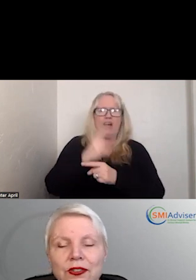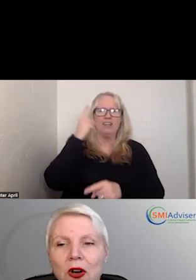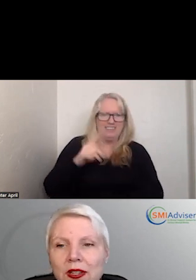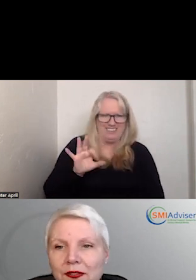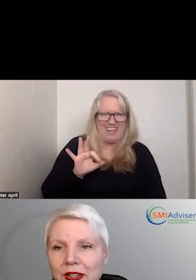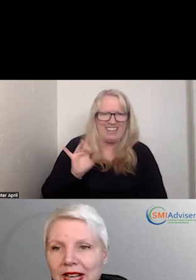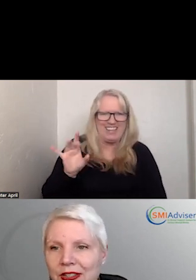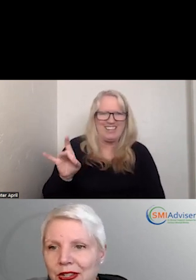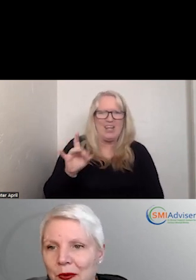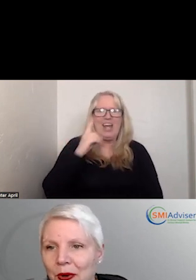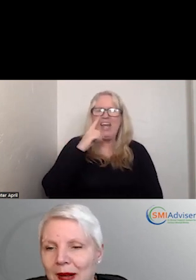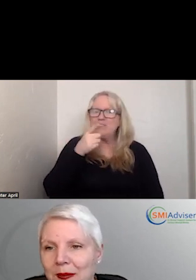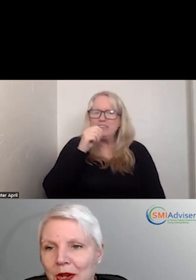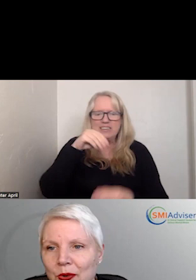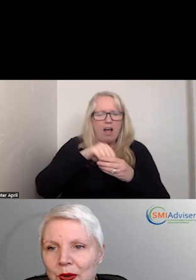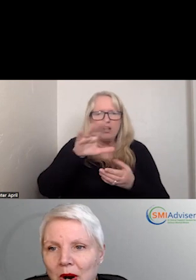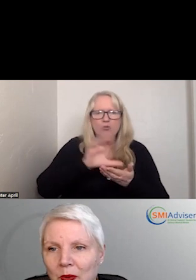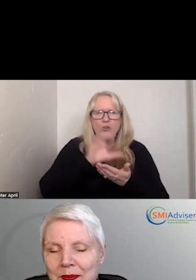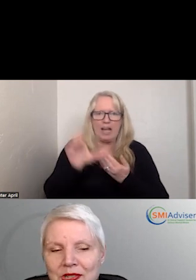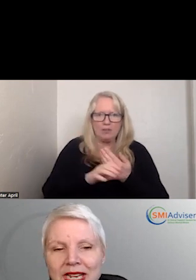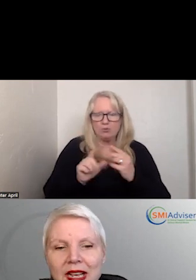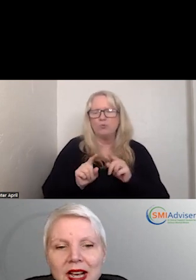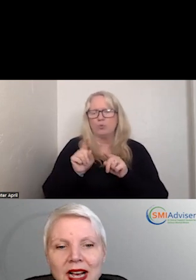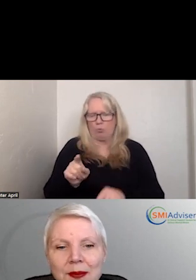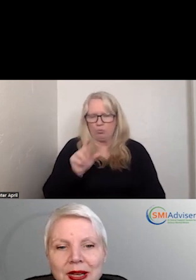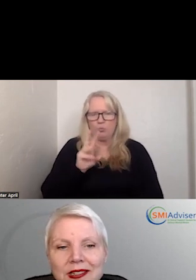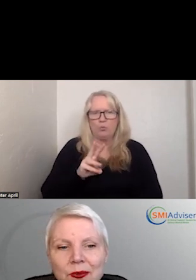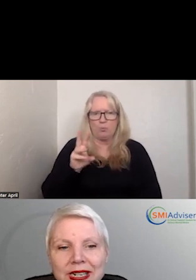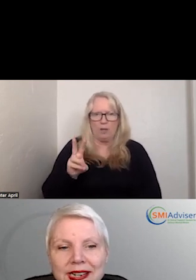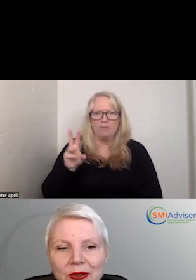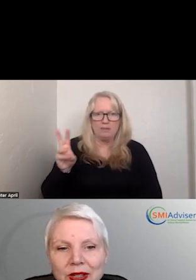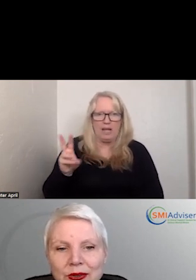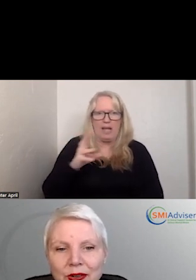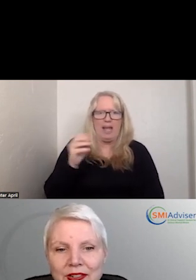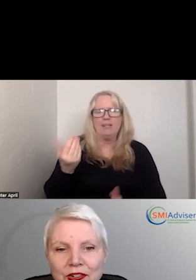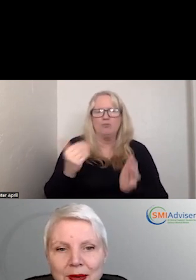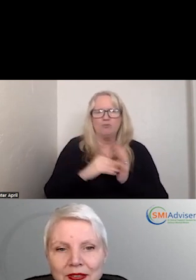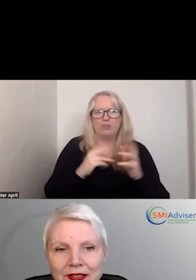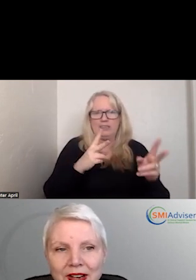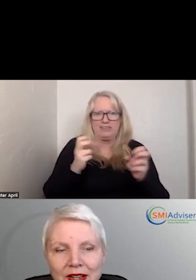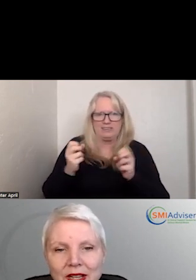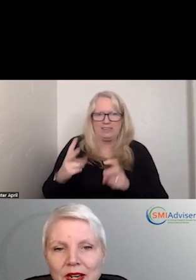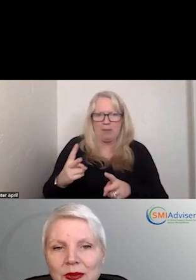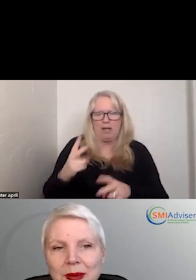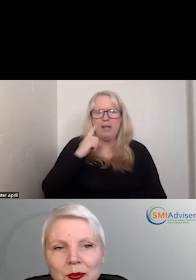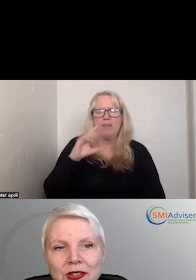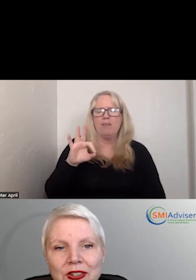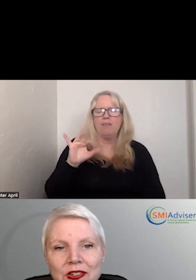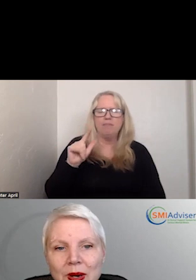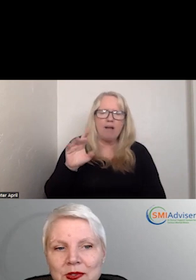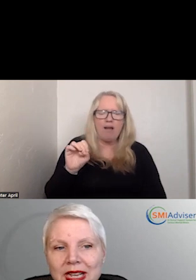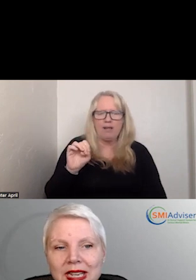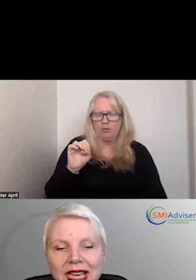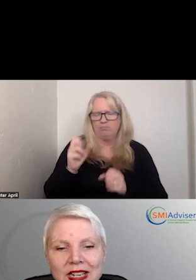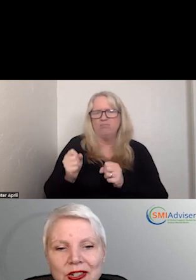So if it's fallen off your calendar, no problem. Go to our website and re-download the Crisis Jam event file. Remember, when you